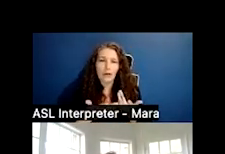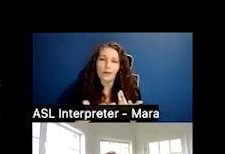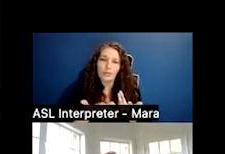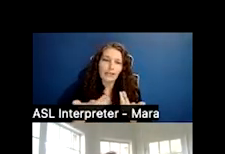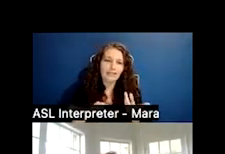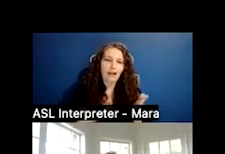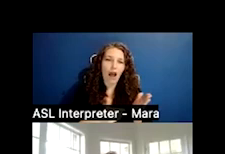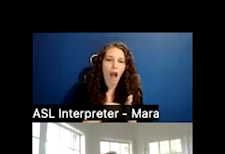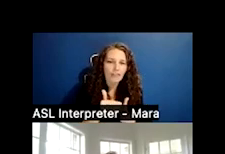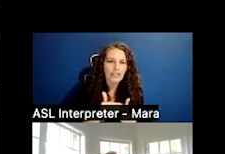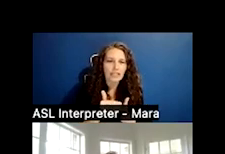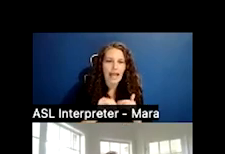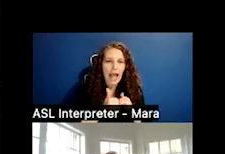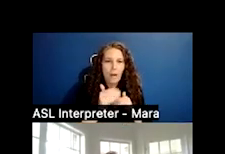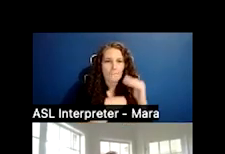affected.